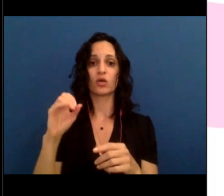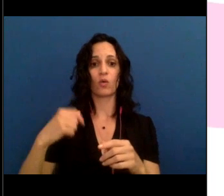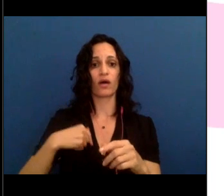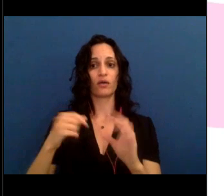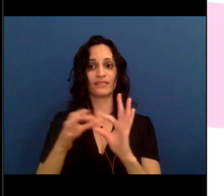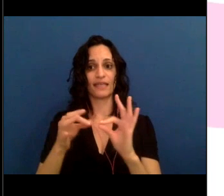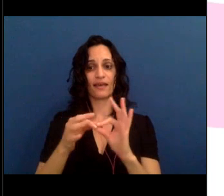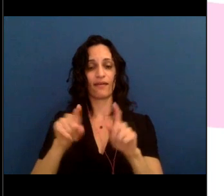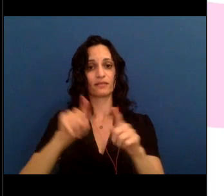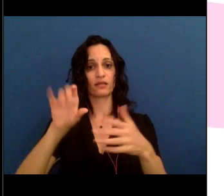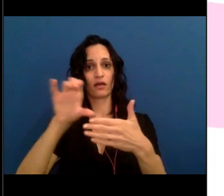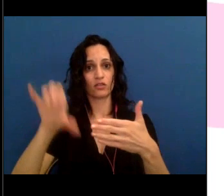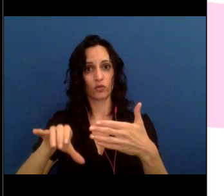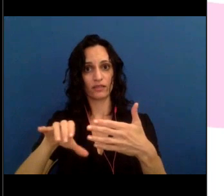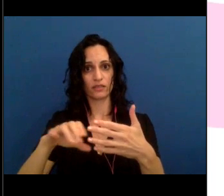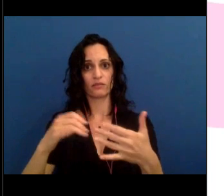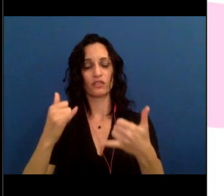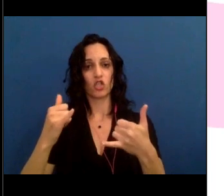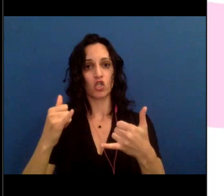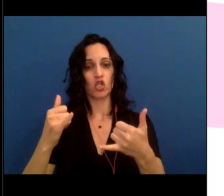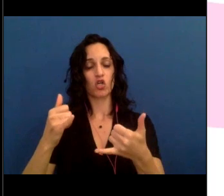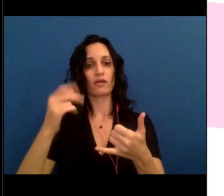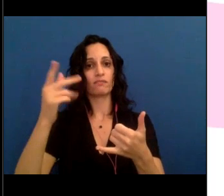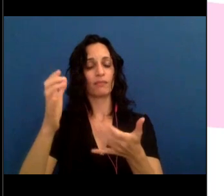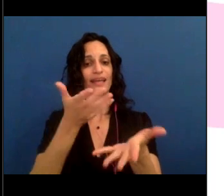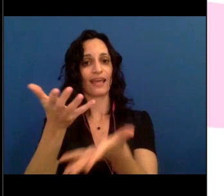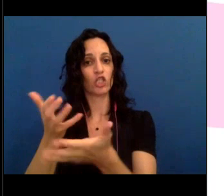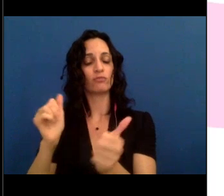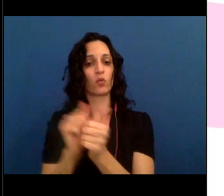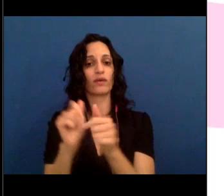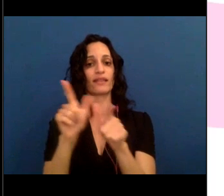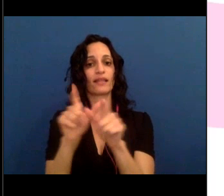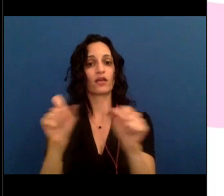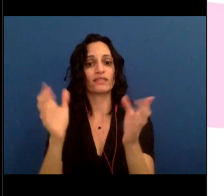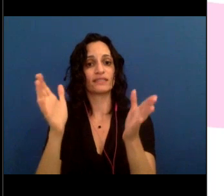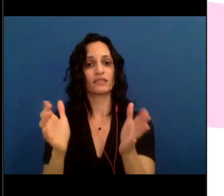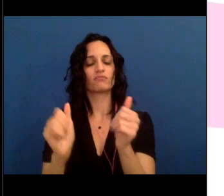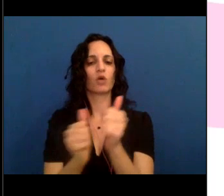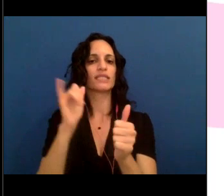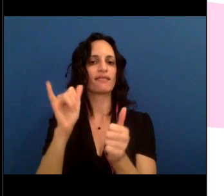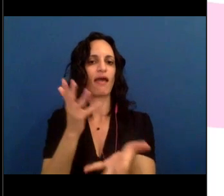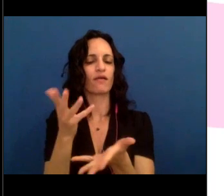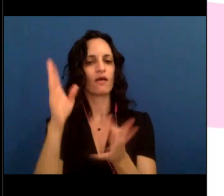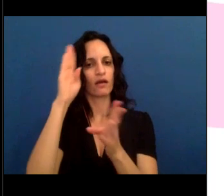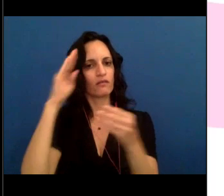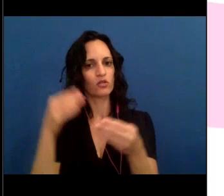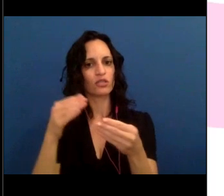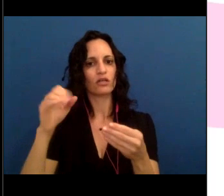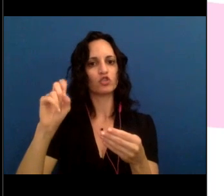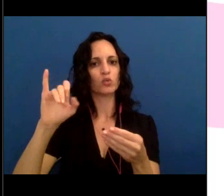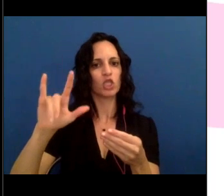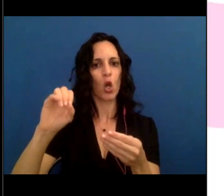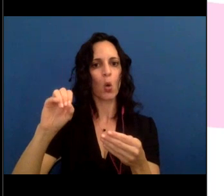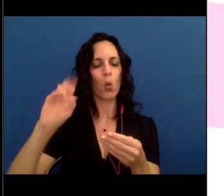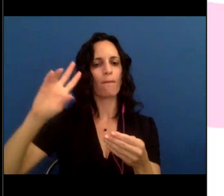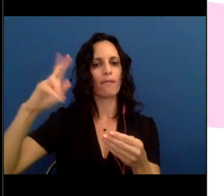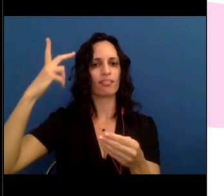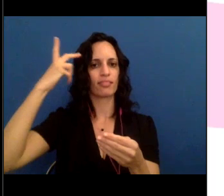consequence, that current public engagement with linguistics mostly focuses on socio-political issues